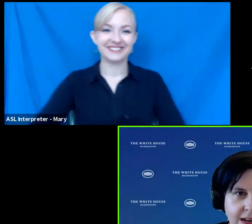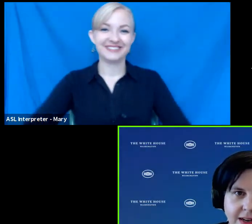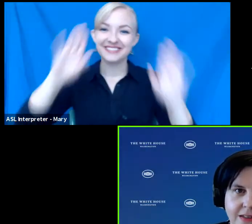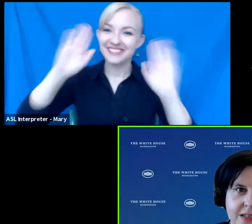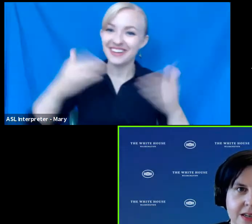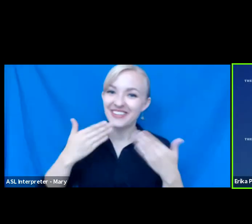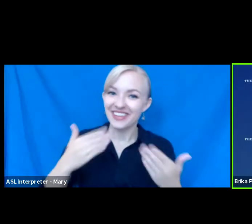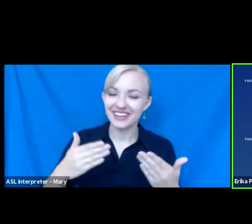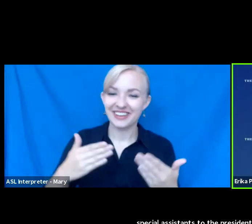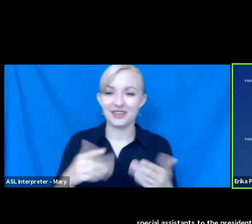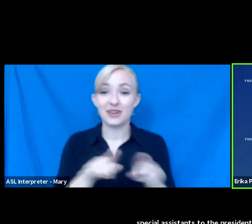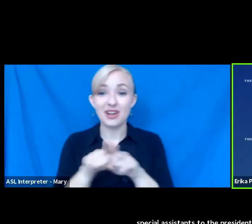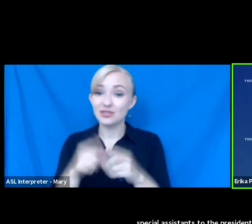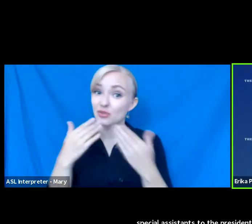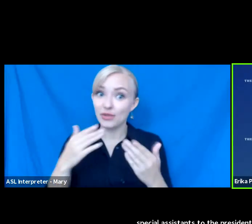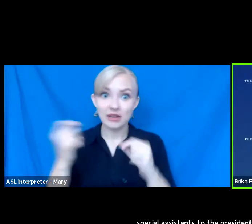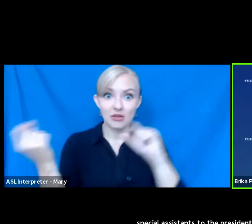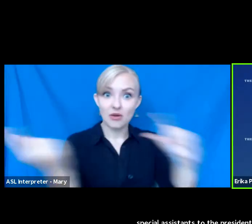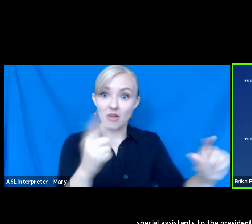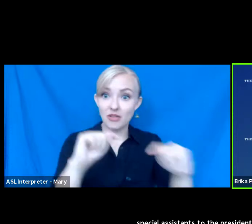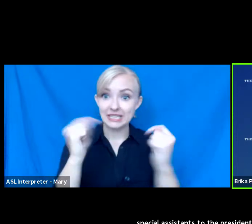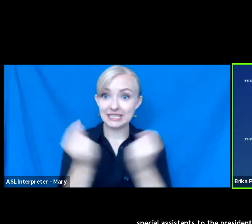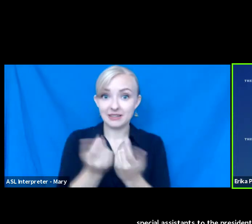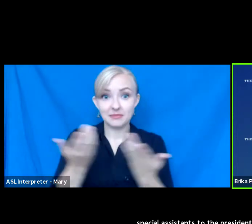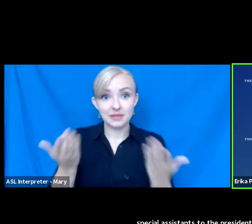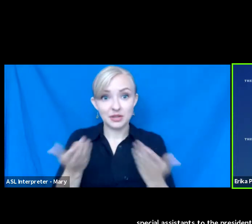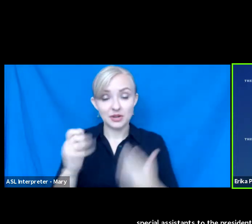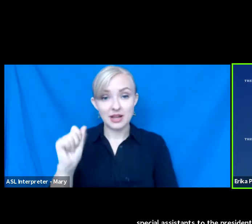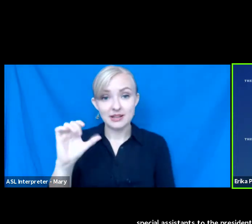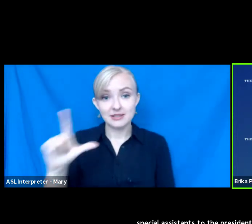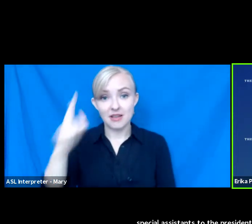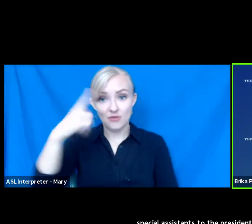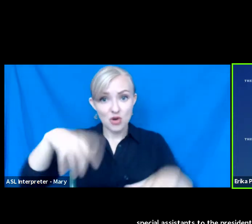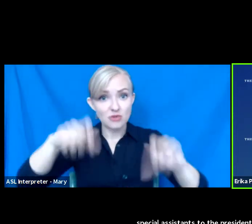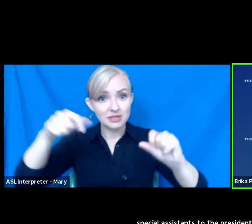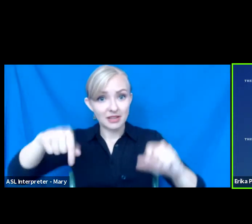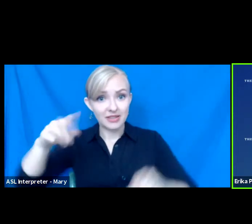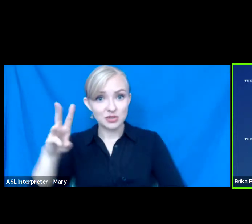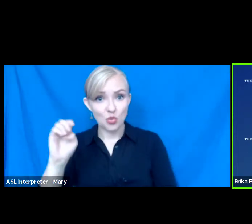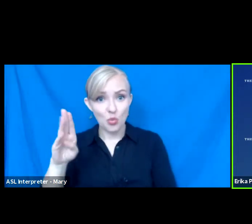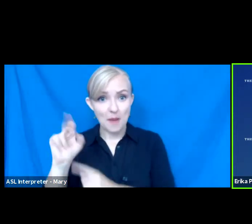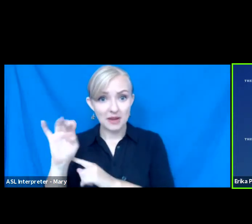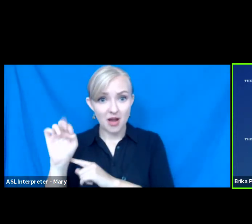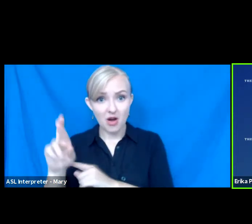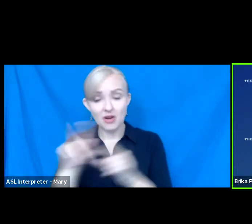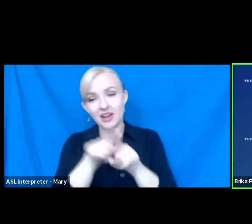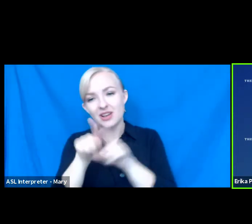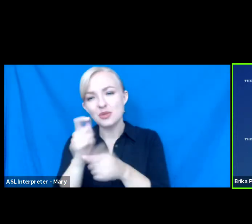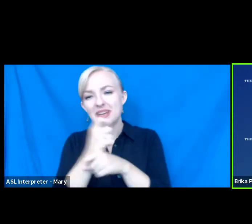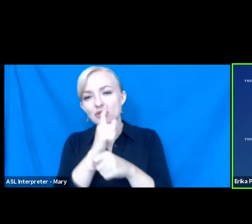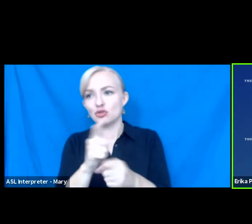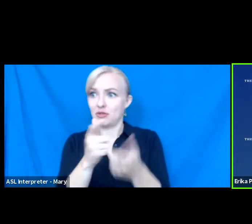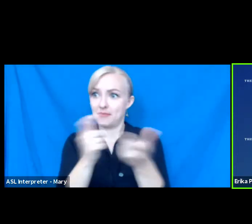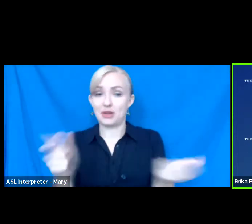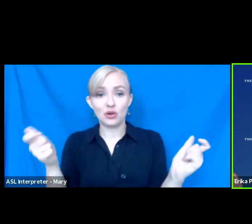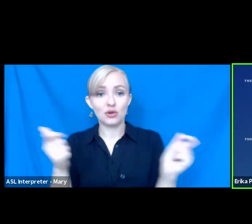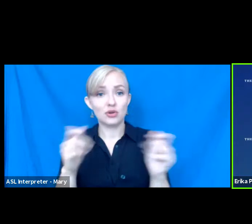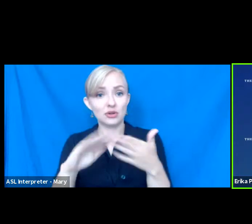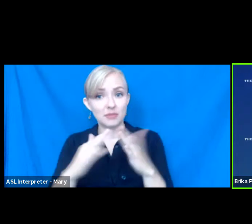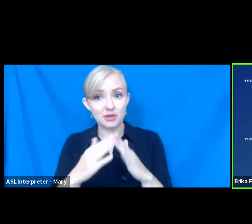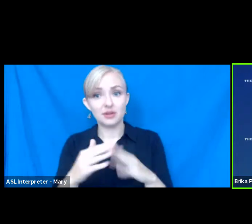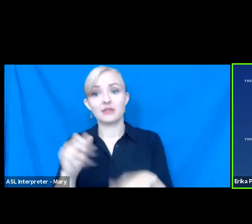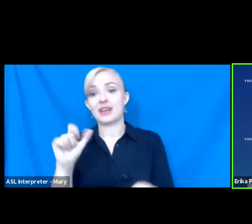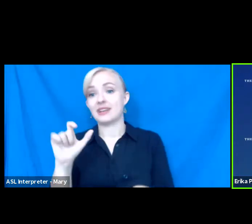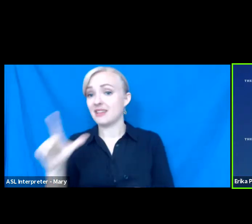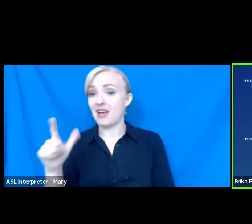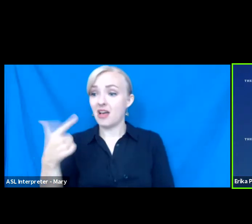the entire team at ACL for putting this webinar together and ensuring that the wider community of ACL